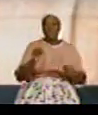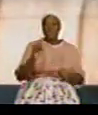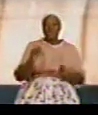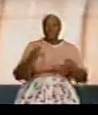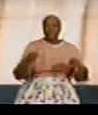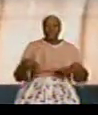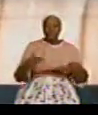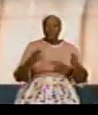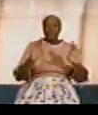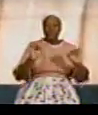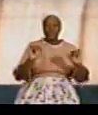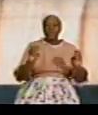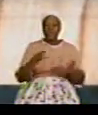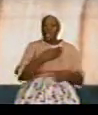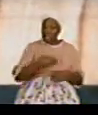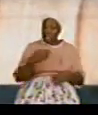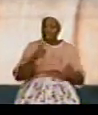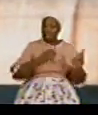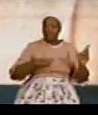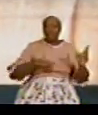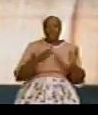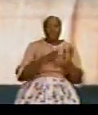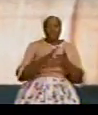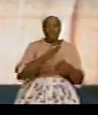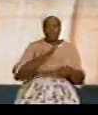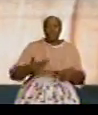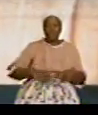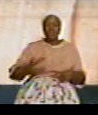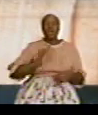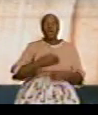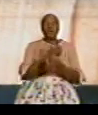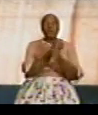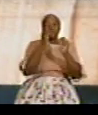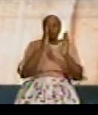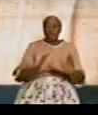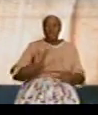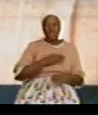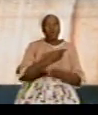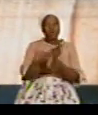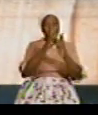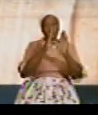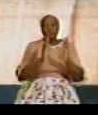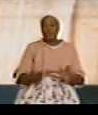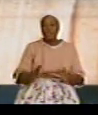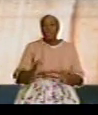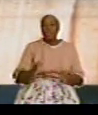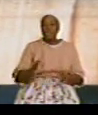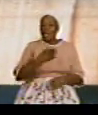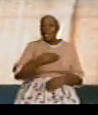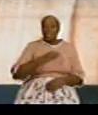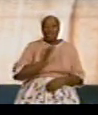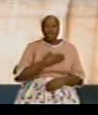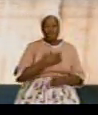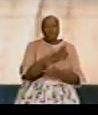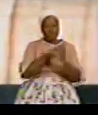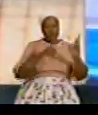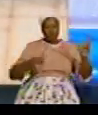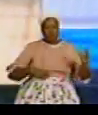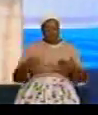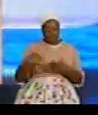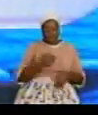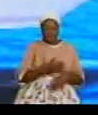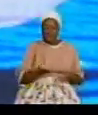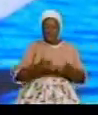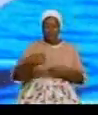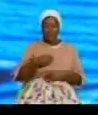and the Lord Jesus Christ, our Savior, our Redeemer, and our Lord. Here we find the